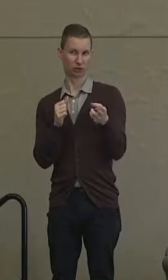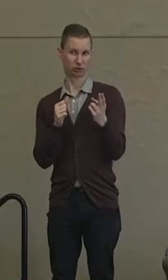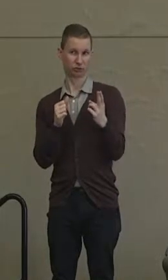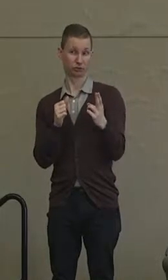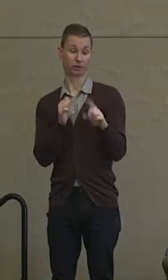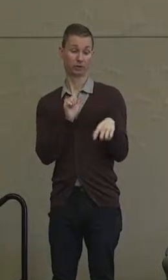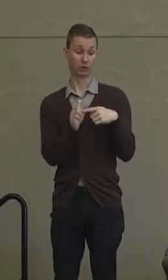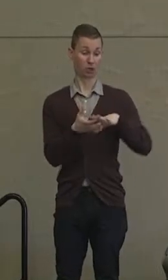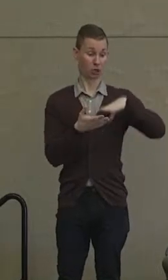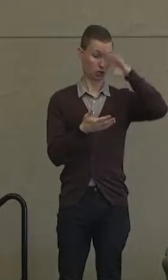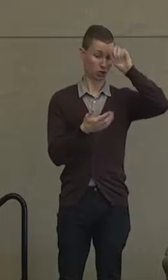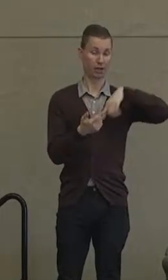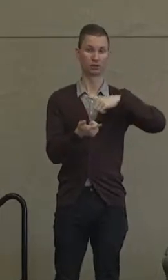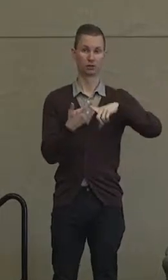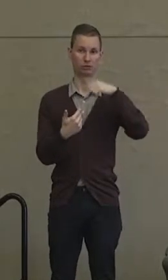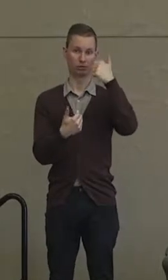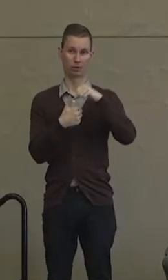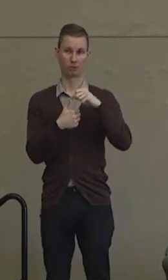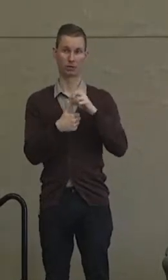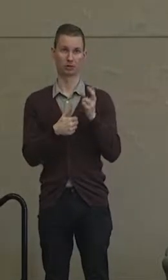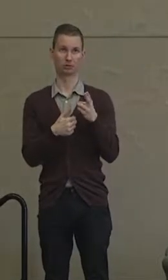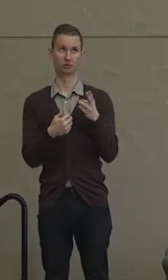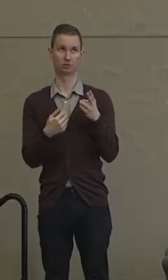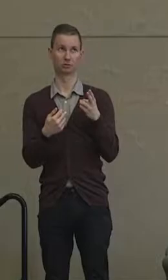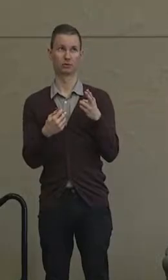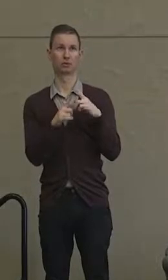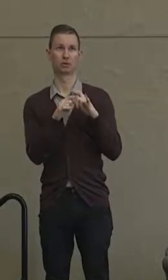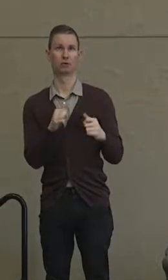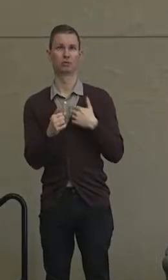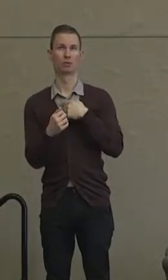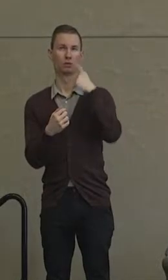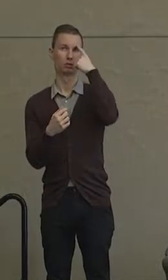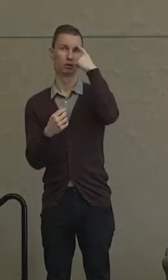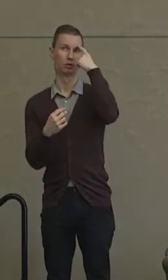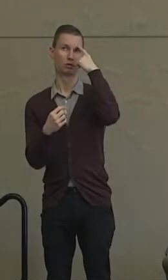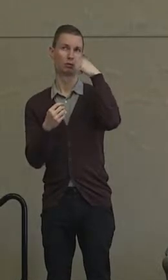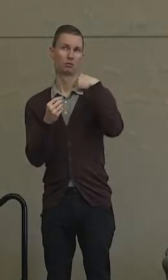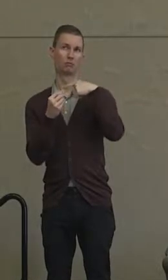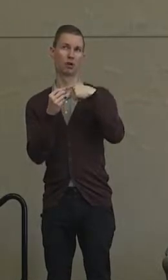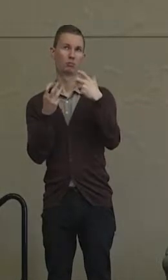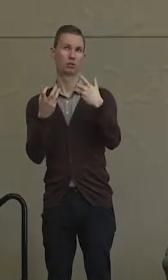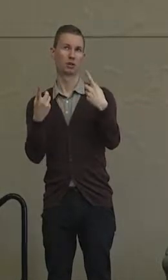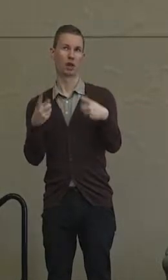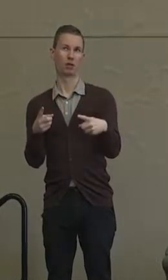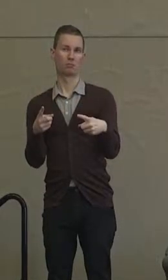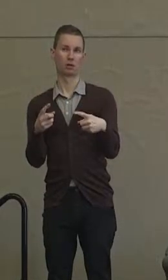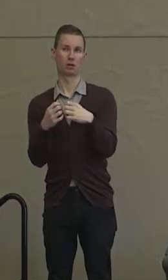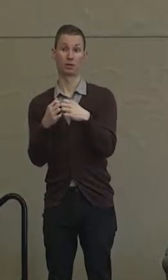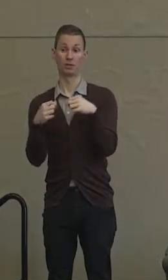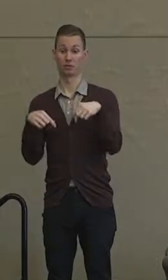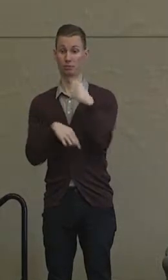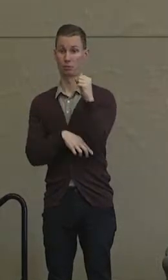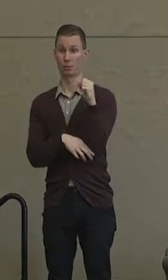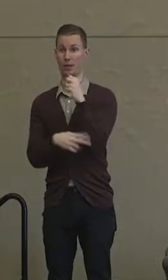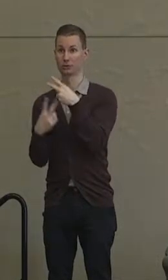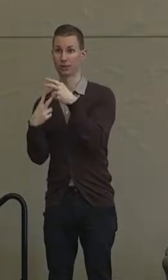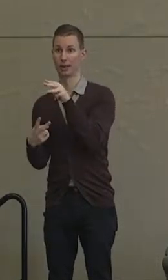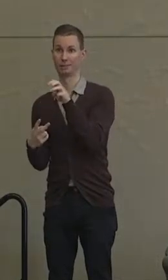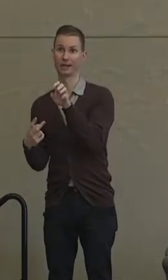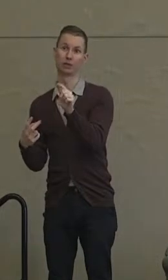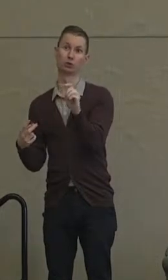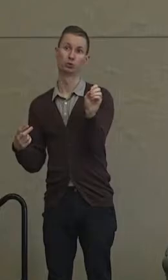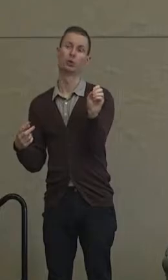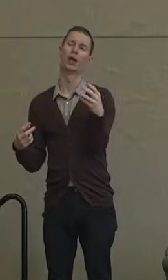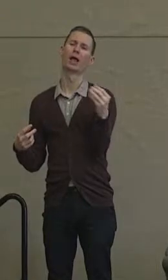learn about the history, but remember the history as we think about what's going on with the hashtag MeToo movement